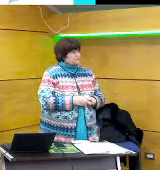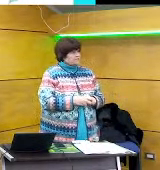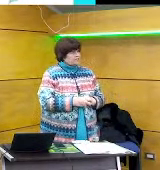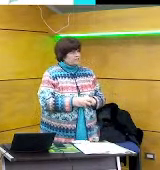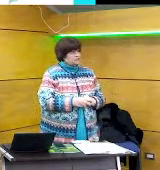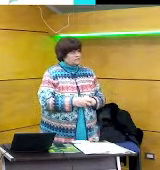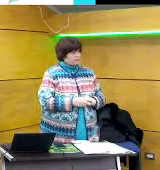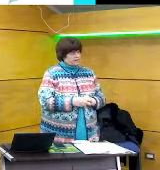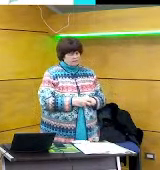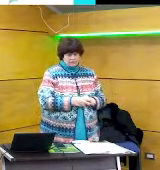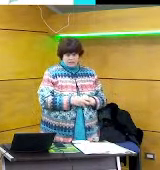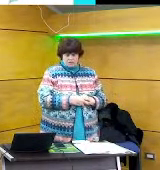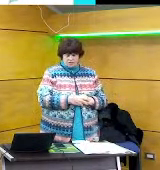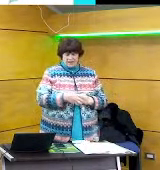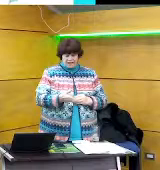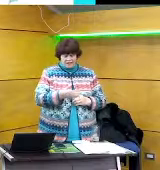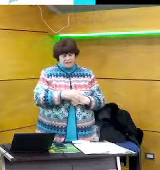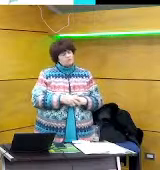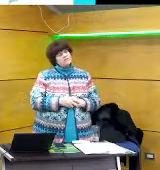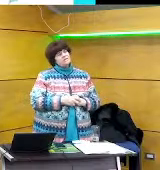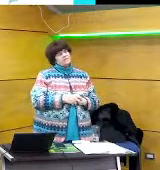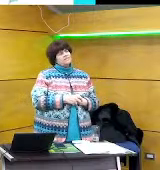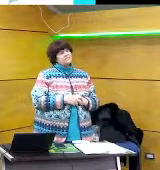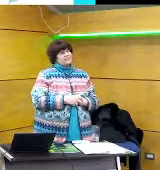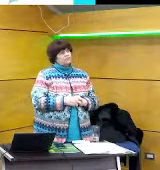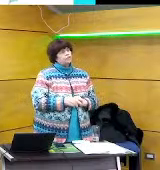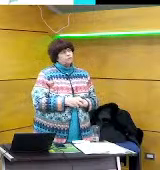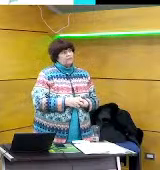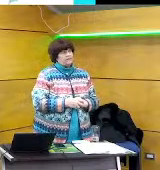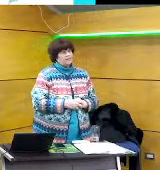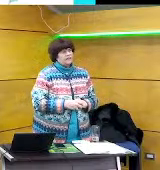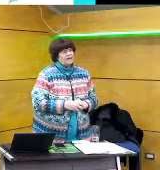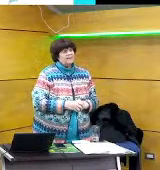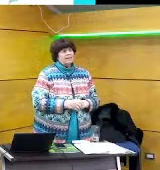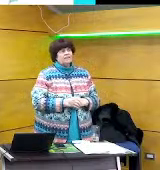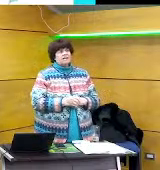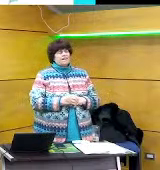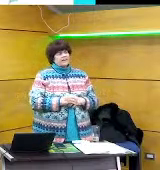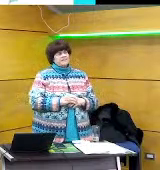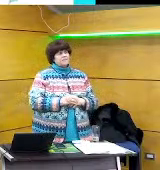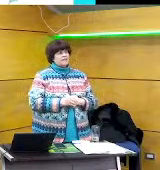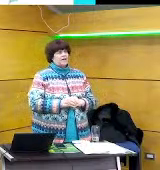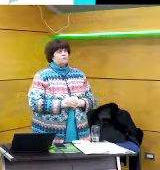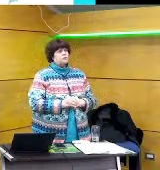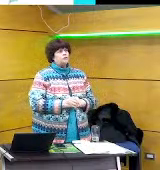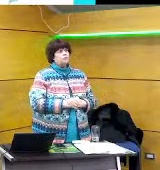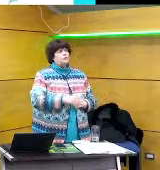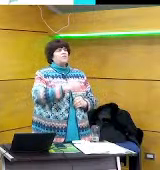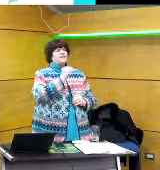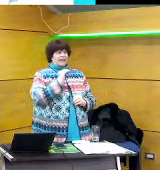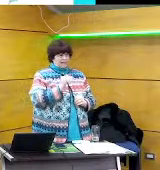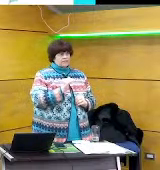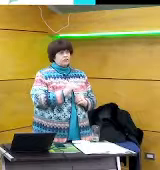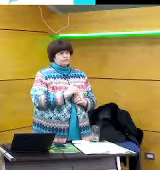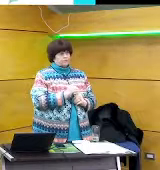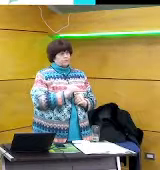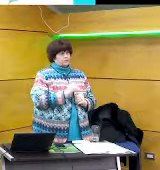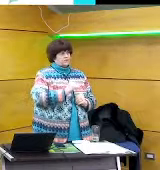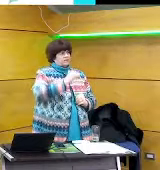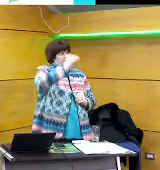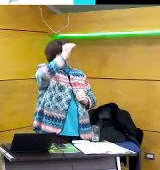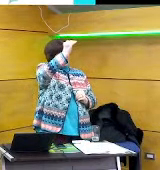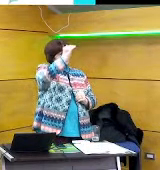oral presentation of that. So that kind of comes in stage 3. Again, that doesn't have to do with the age